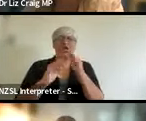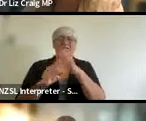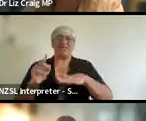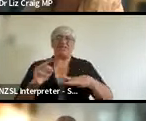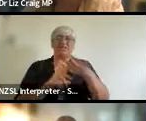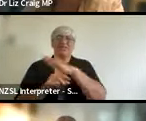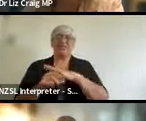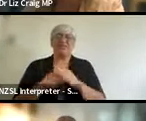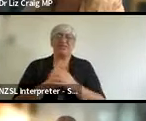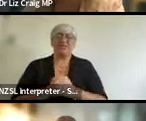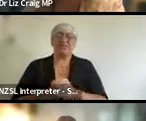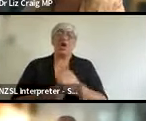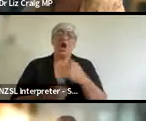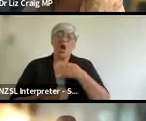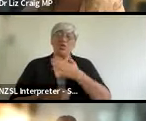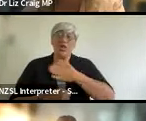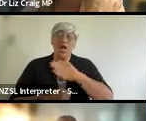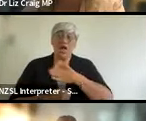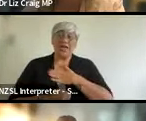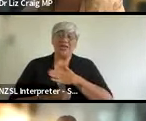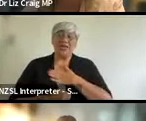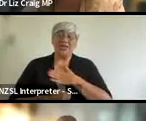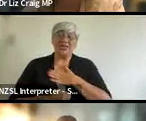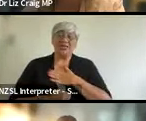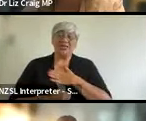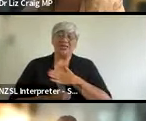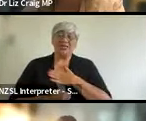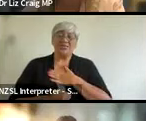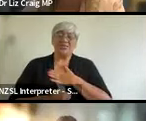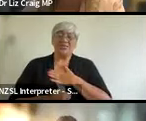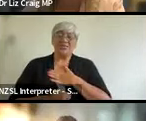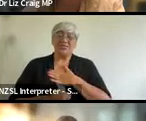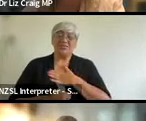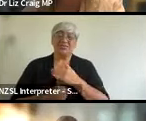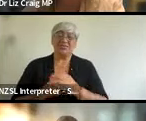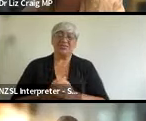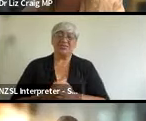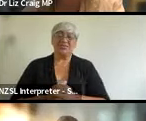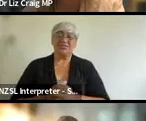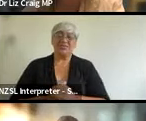that around to try